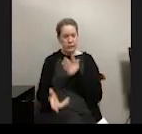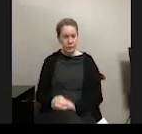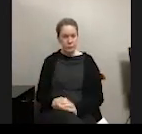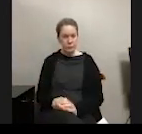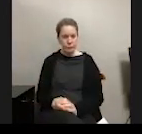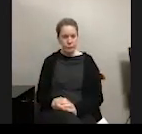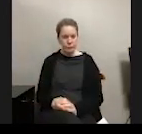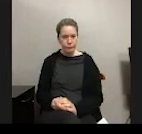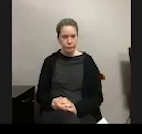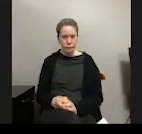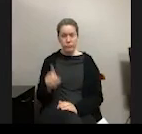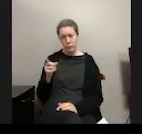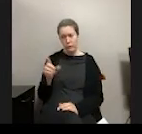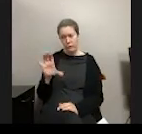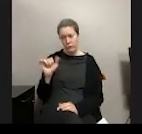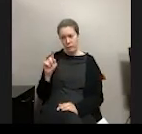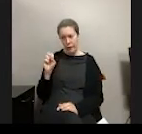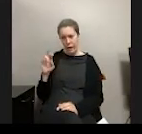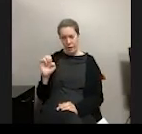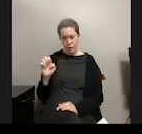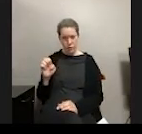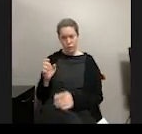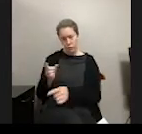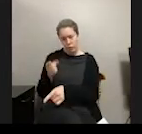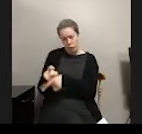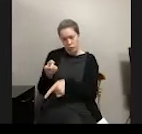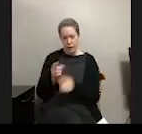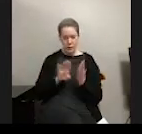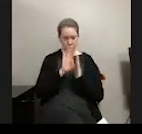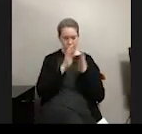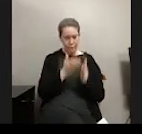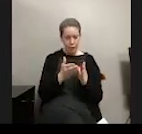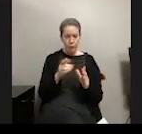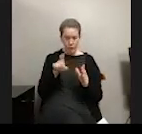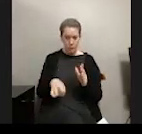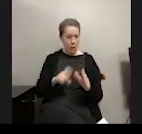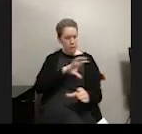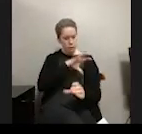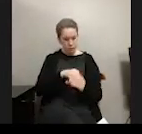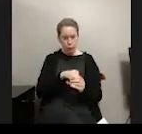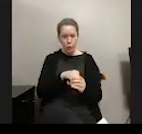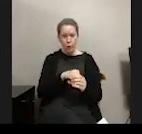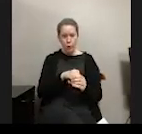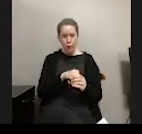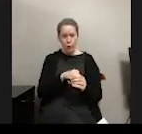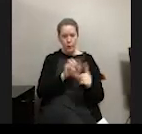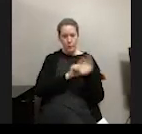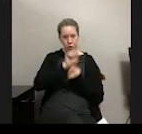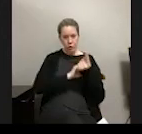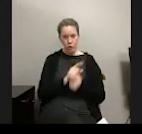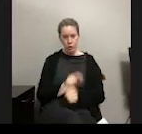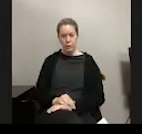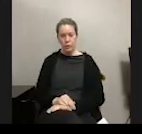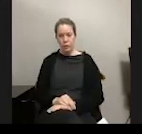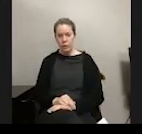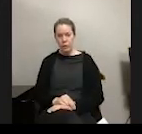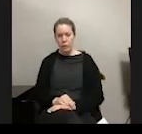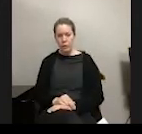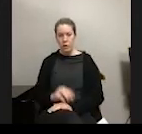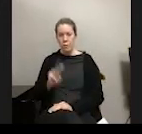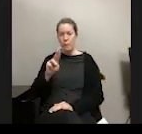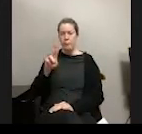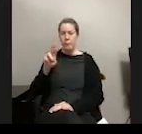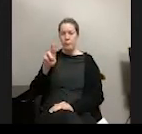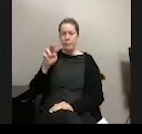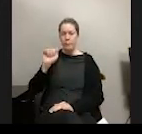totally right with the percent for public art and the developers having to include mentorship. Street Art Toronto and the mural program, they really focus